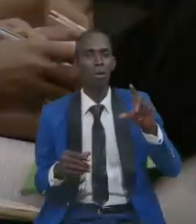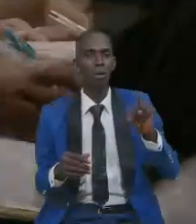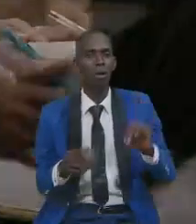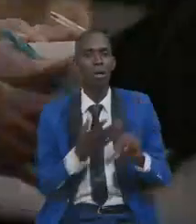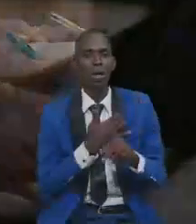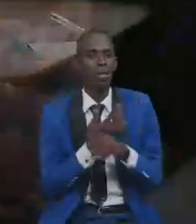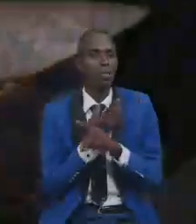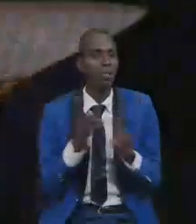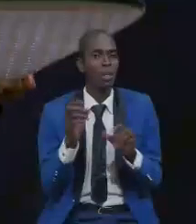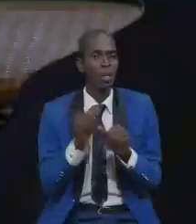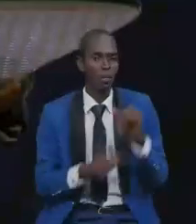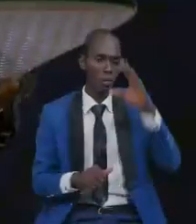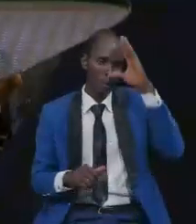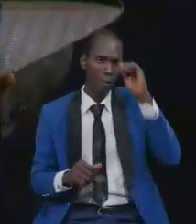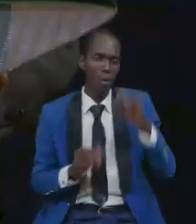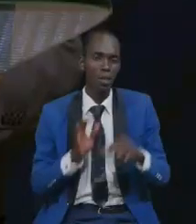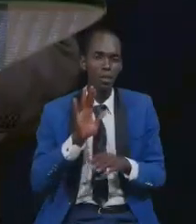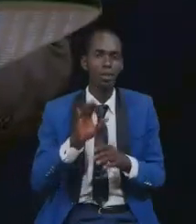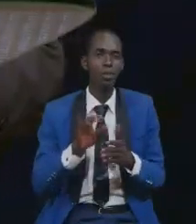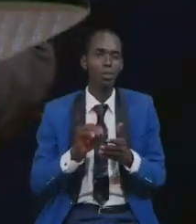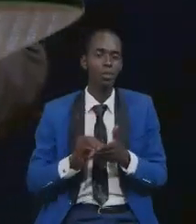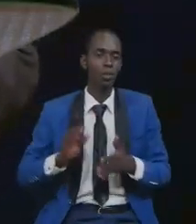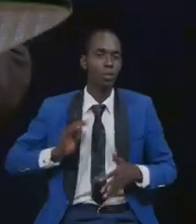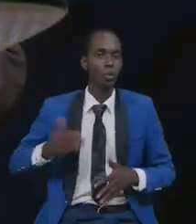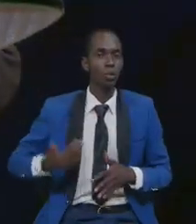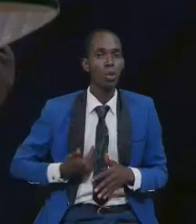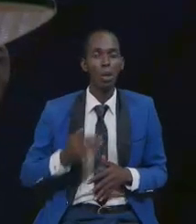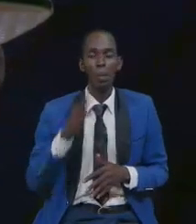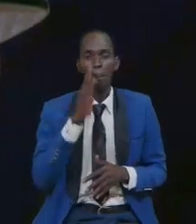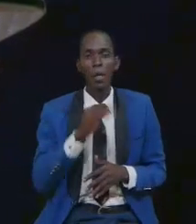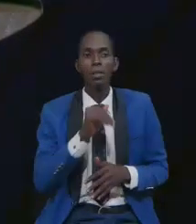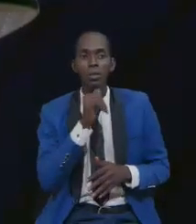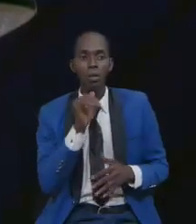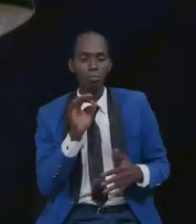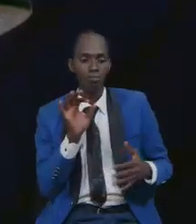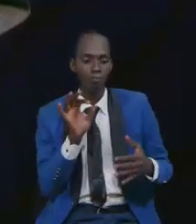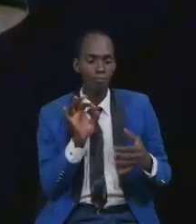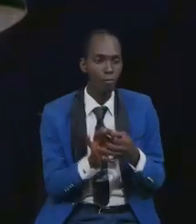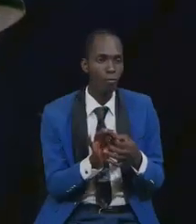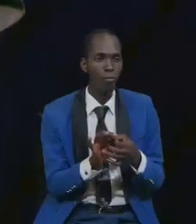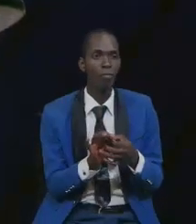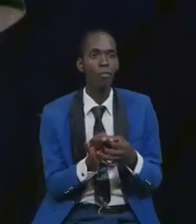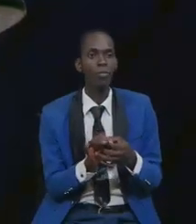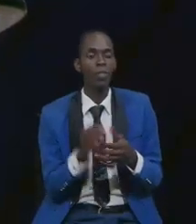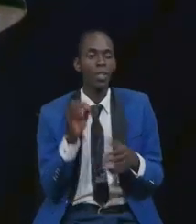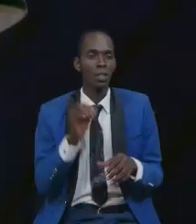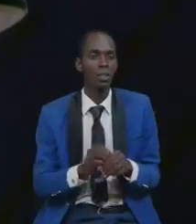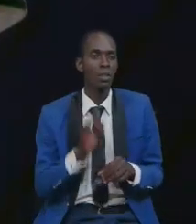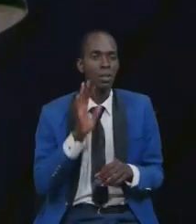his soul. Be not caught off in her